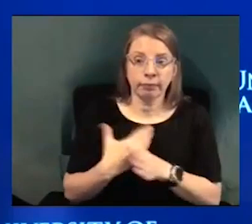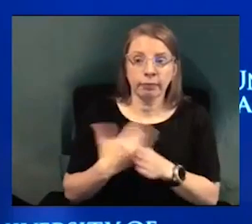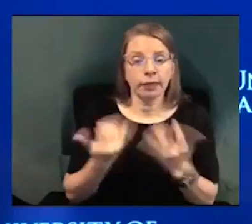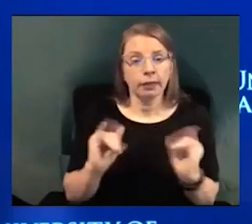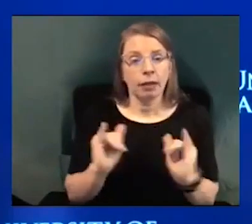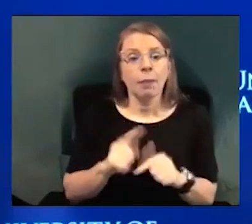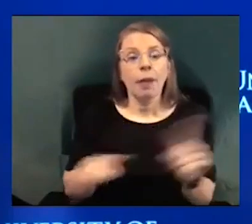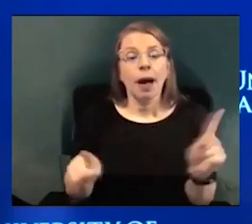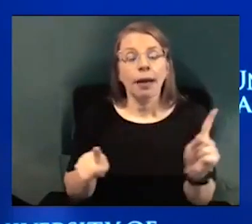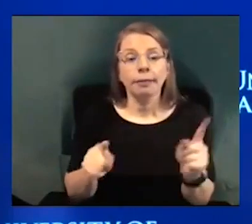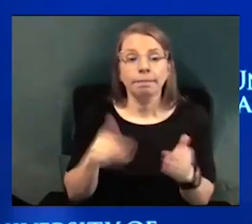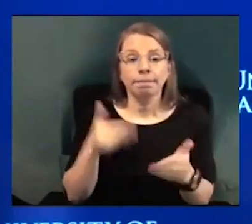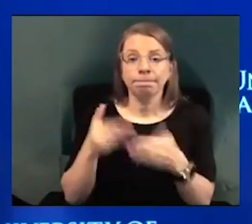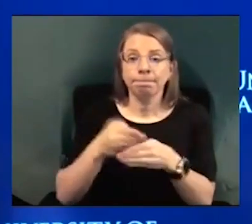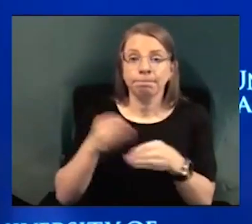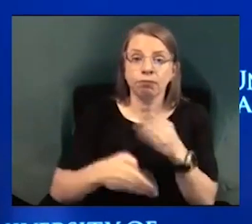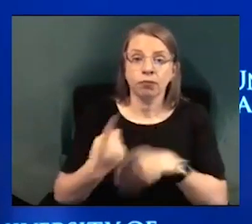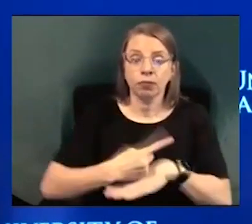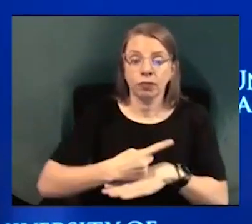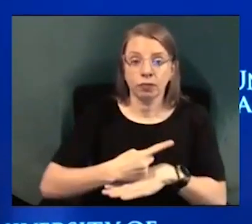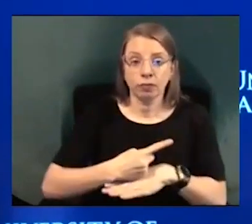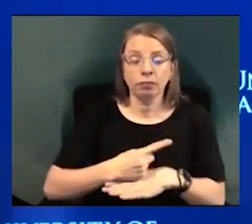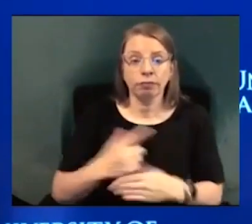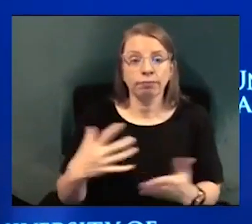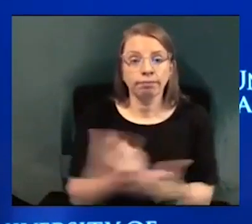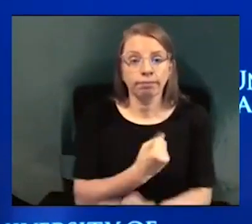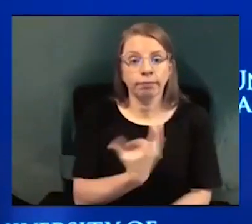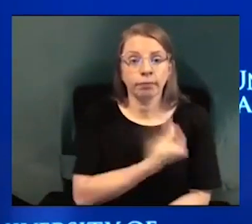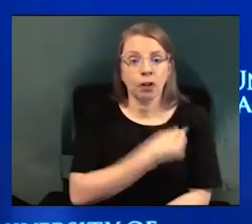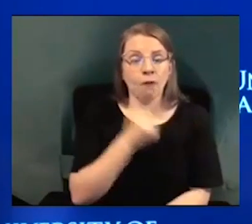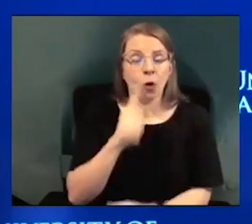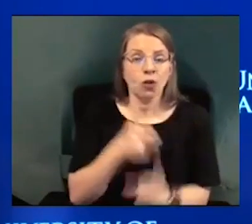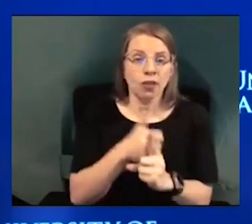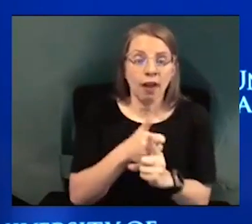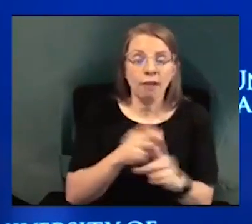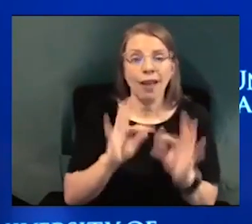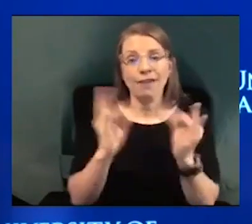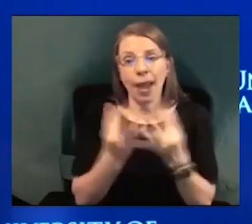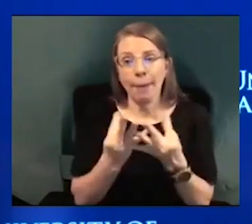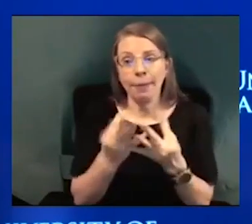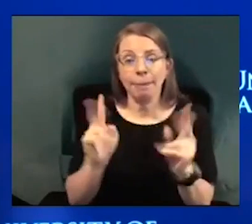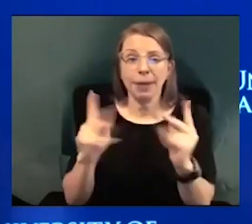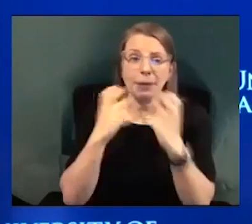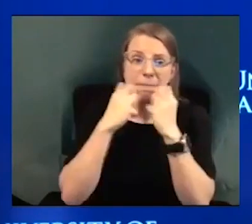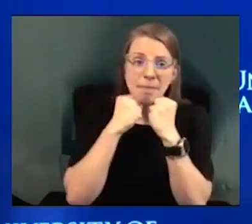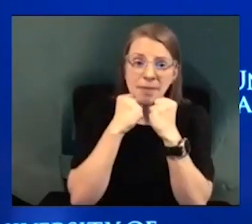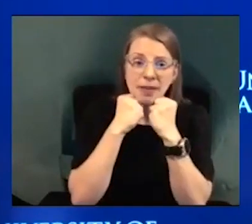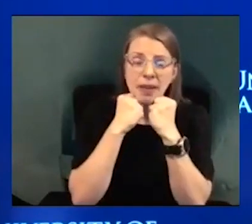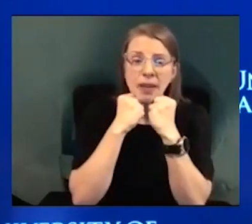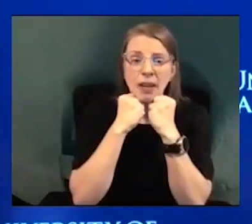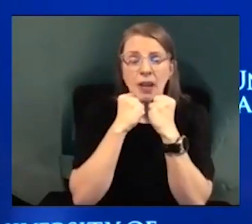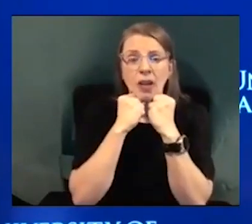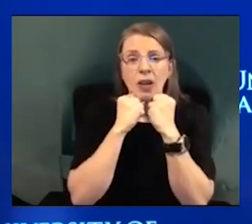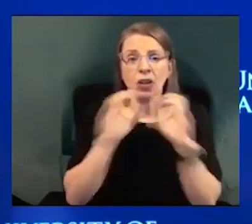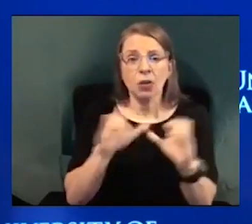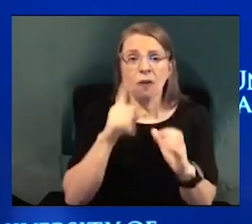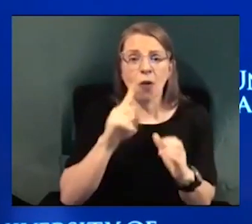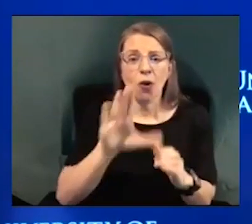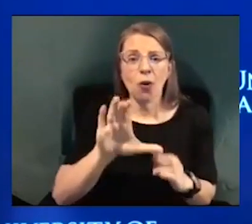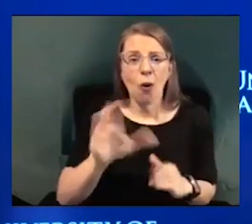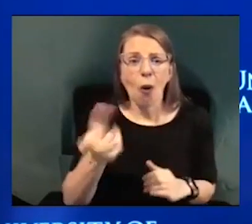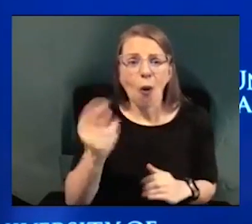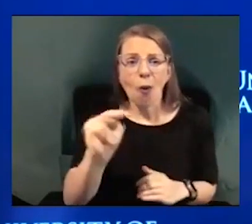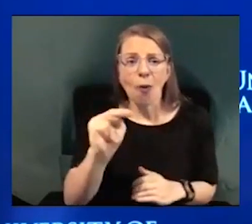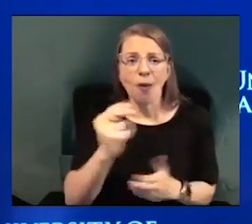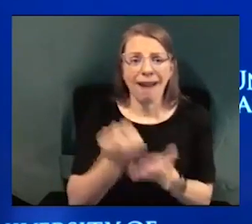day, do it for yourself, do it for the family, do it for the folks you care about, do it for your own economic health. Even if you don't want to care about your